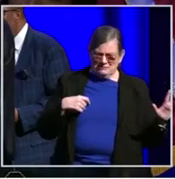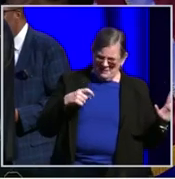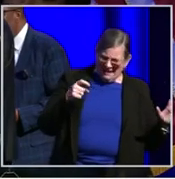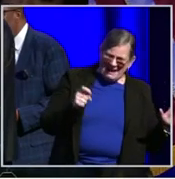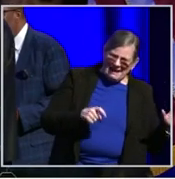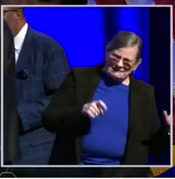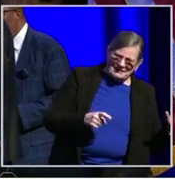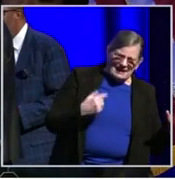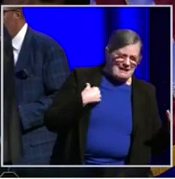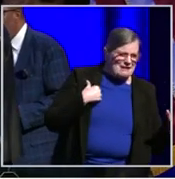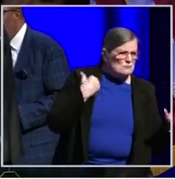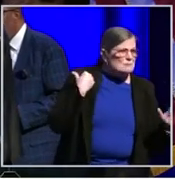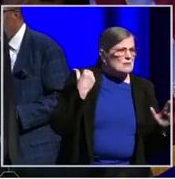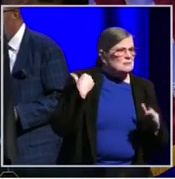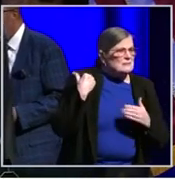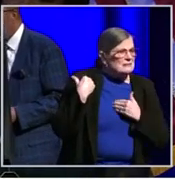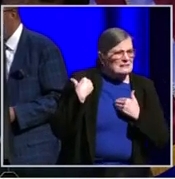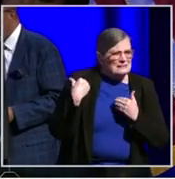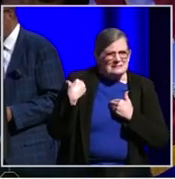two-way street.